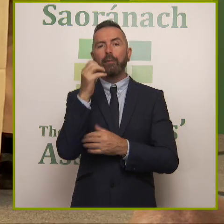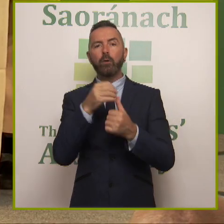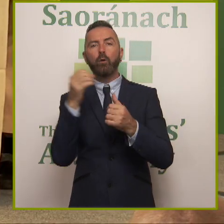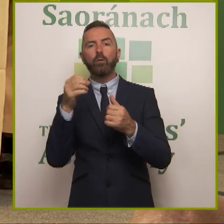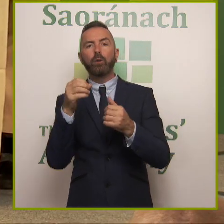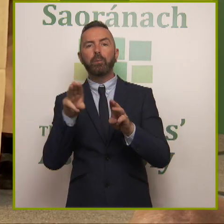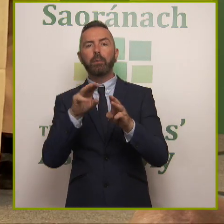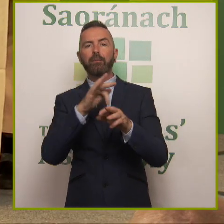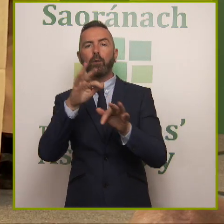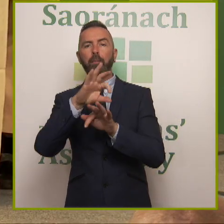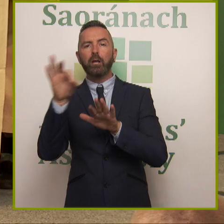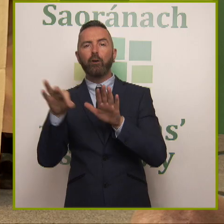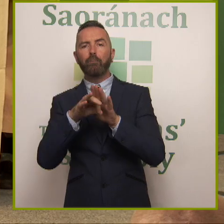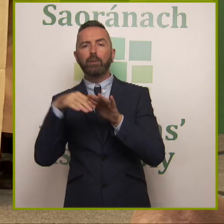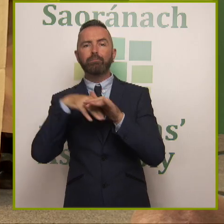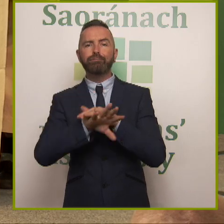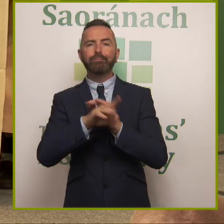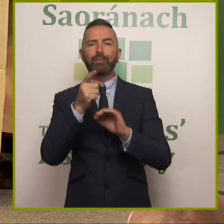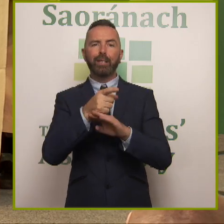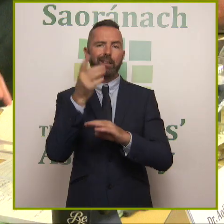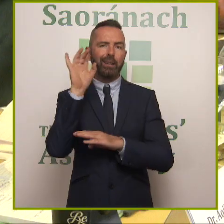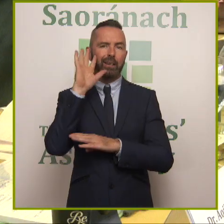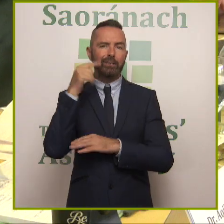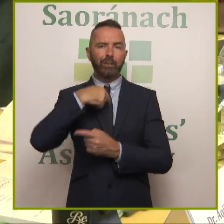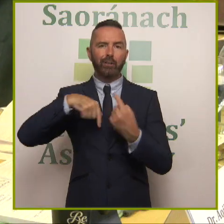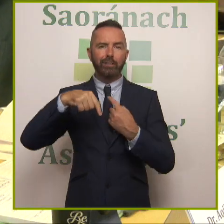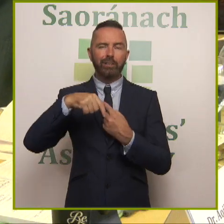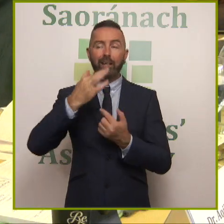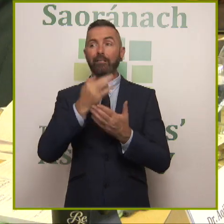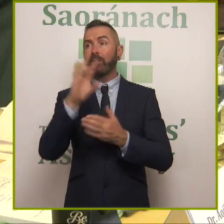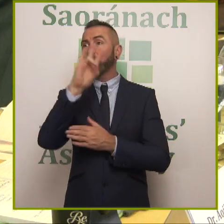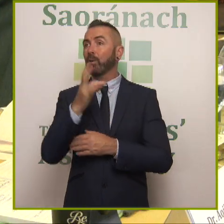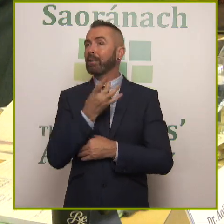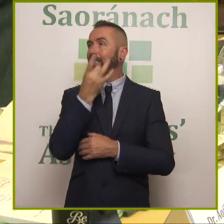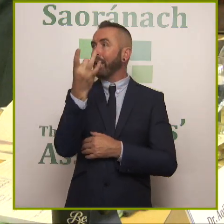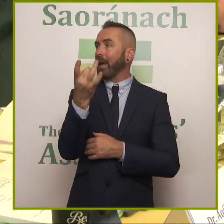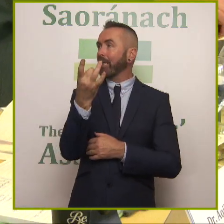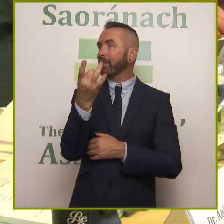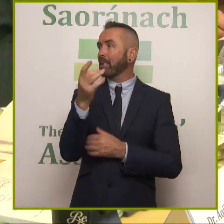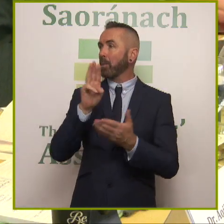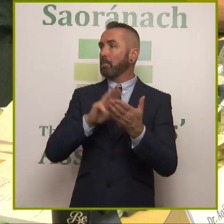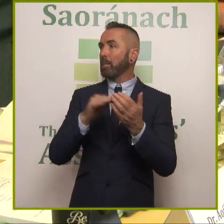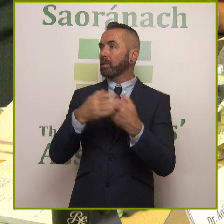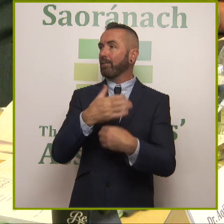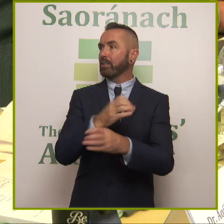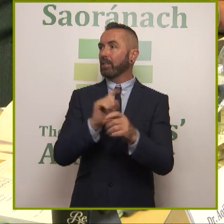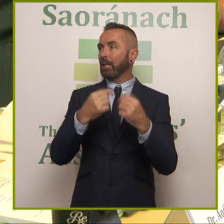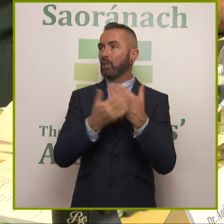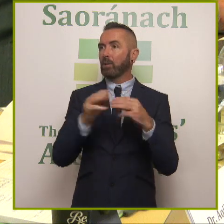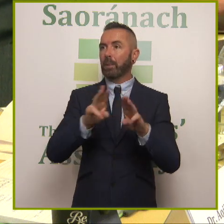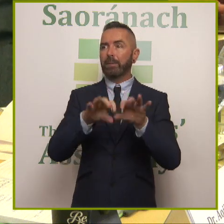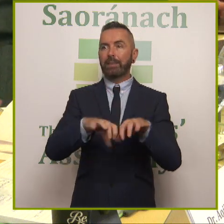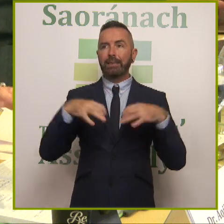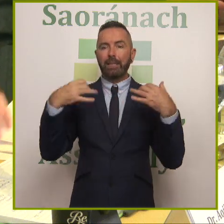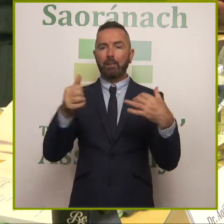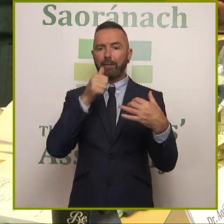government saying that for our own. So we've got a couple of questions to ask our members of the Children's and Young People's Assembly.